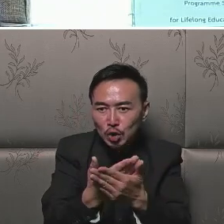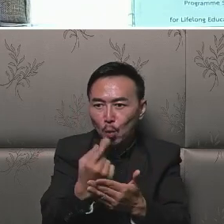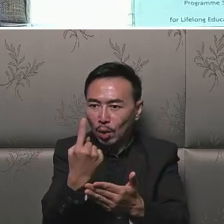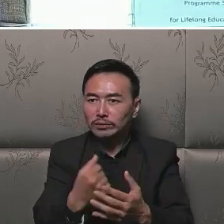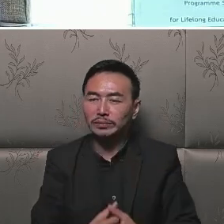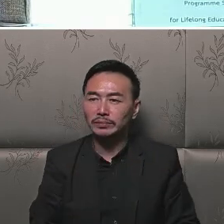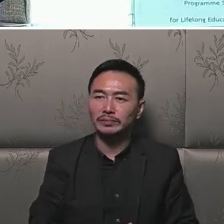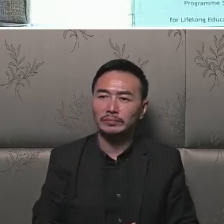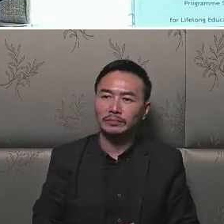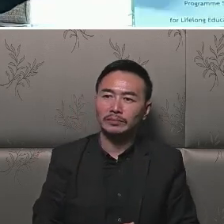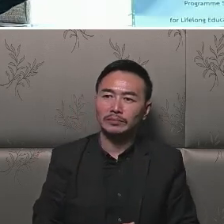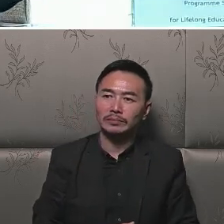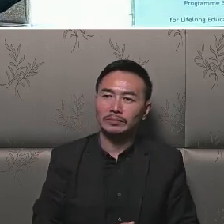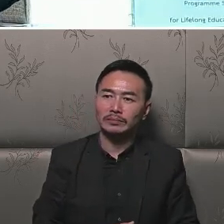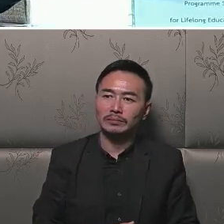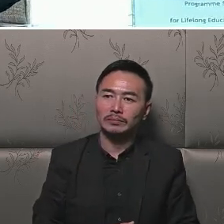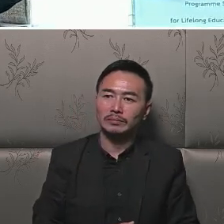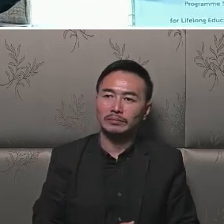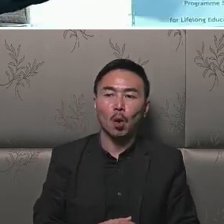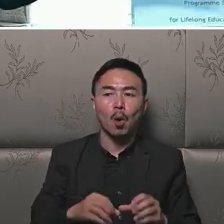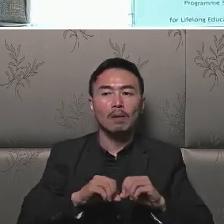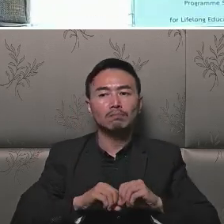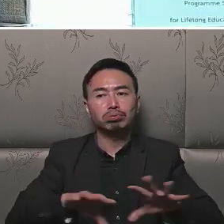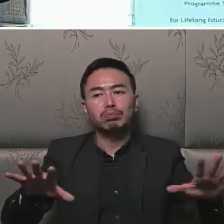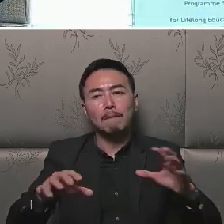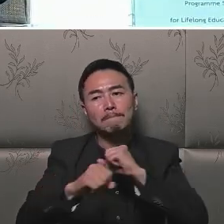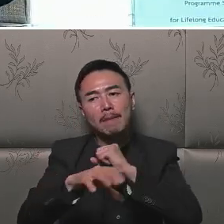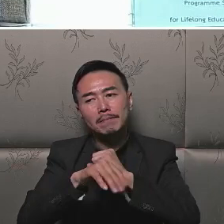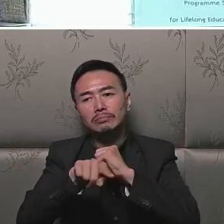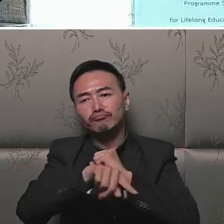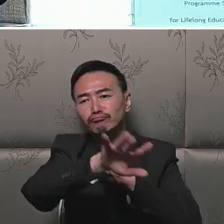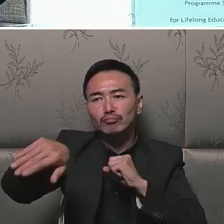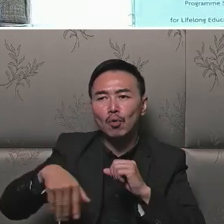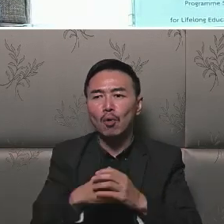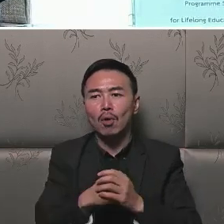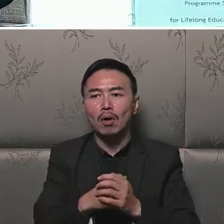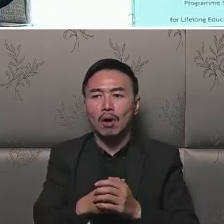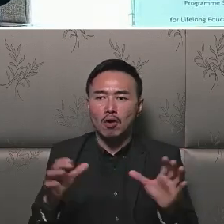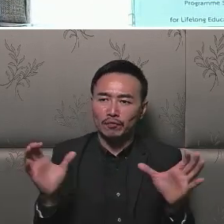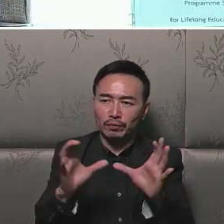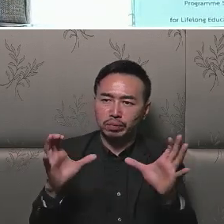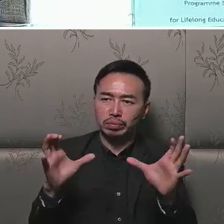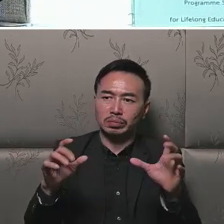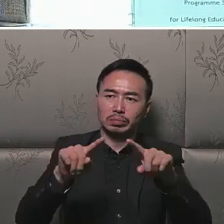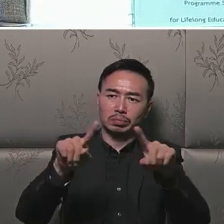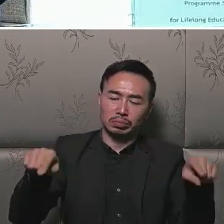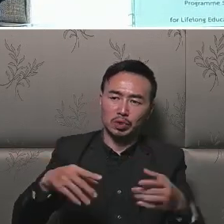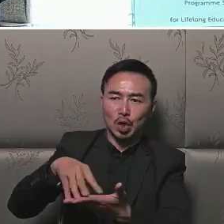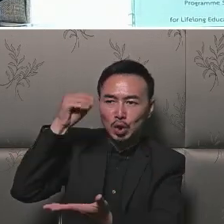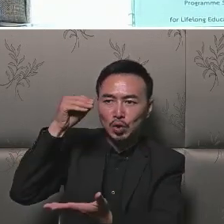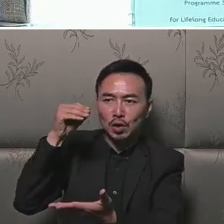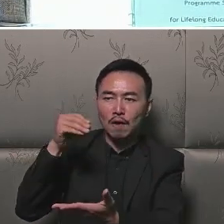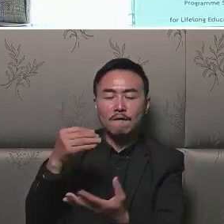seen these students or these learners who receive their degrees through the systems have met the certain qualities or certain standards that are